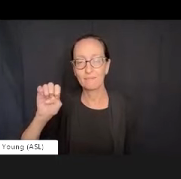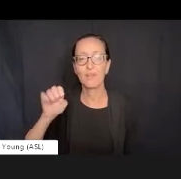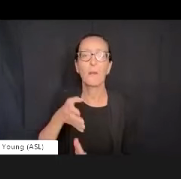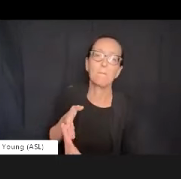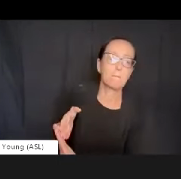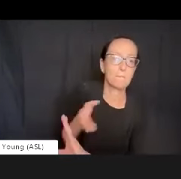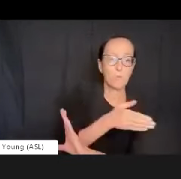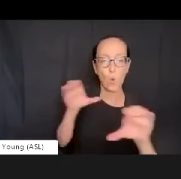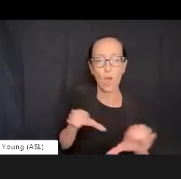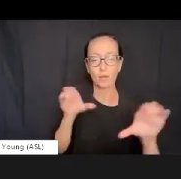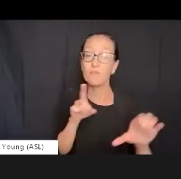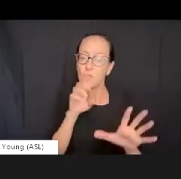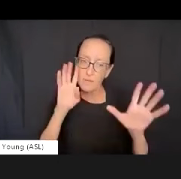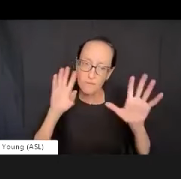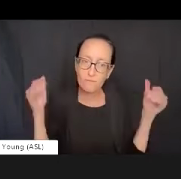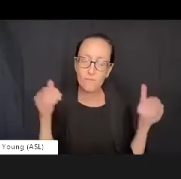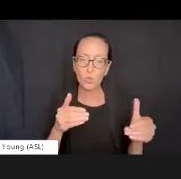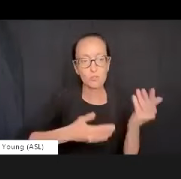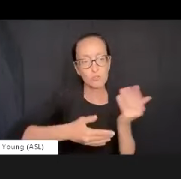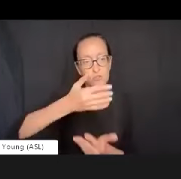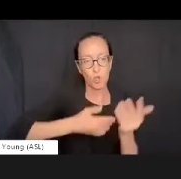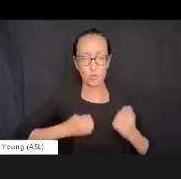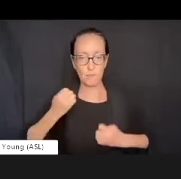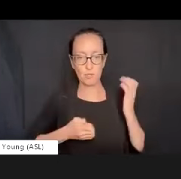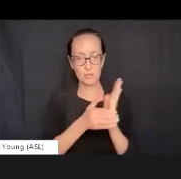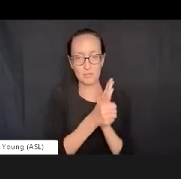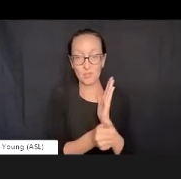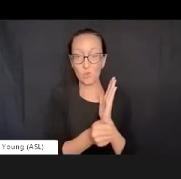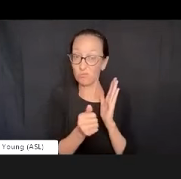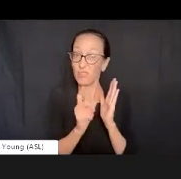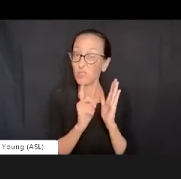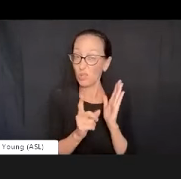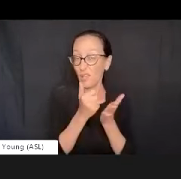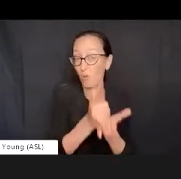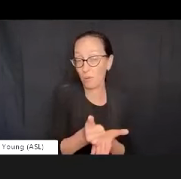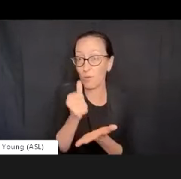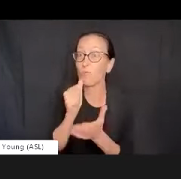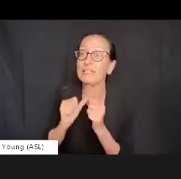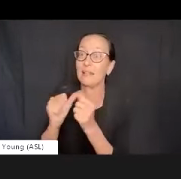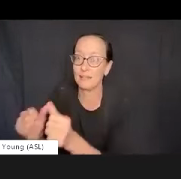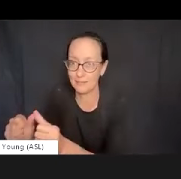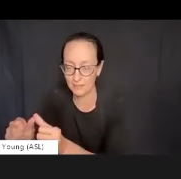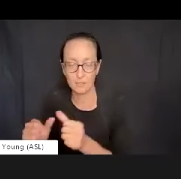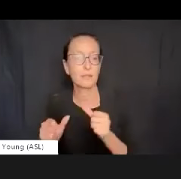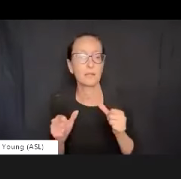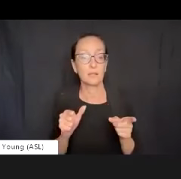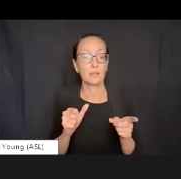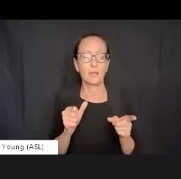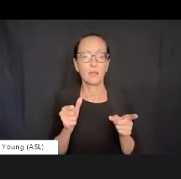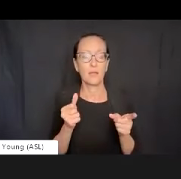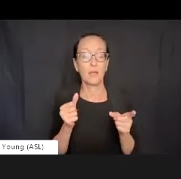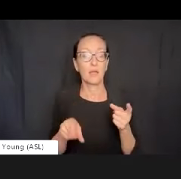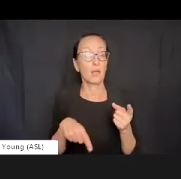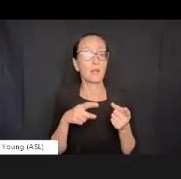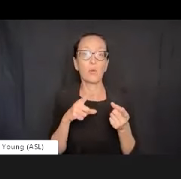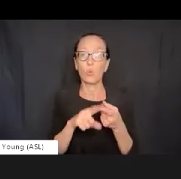emotional learning skills, we are building resiliency on the front end. And then hopefully they already have tools in their toolkit when there